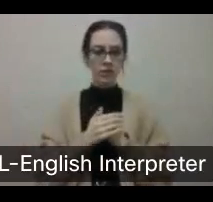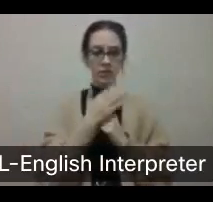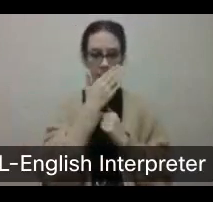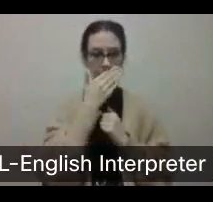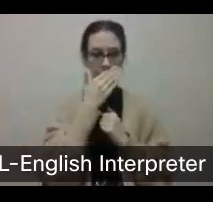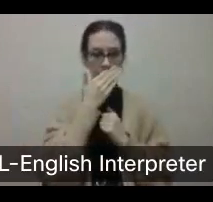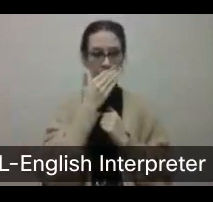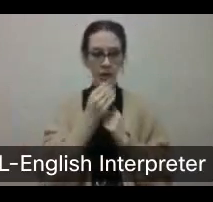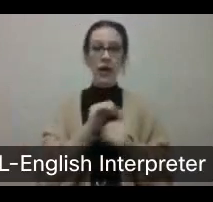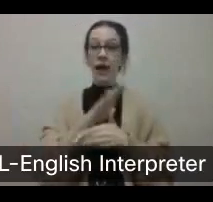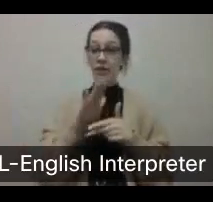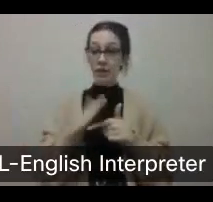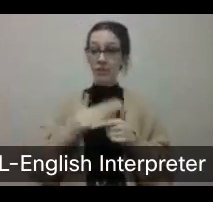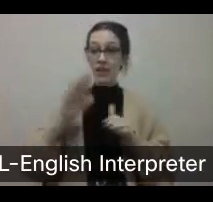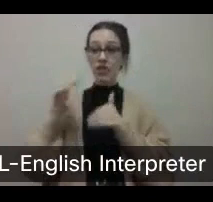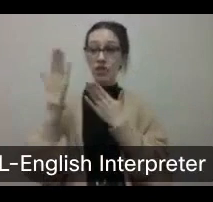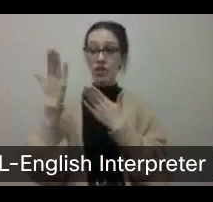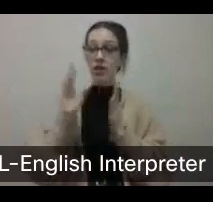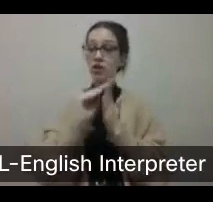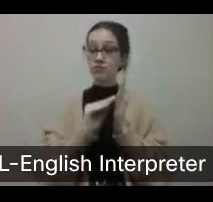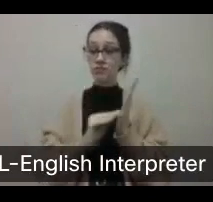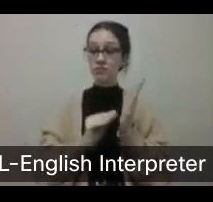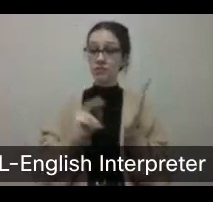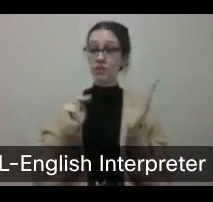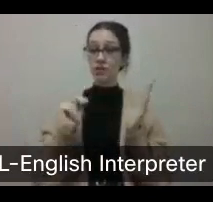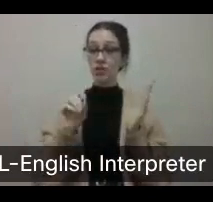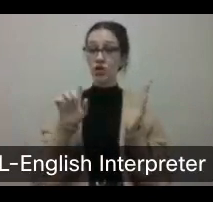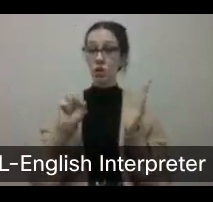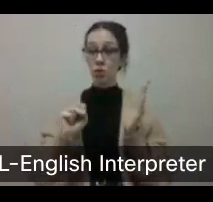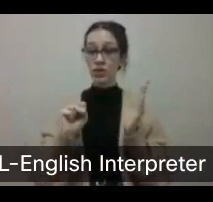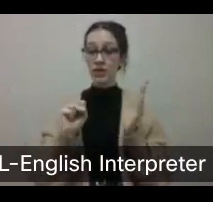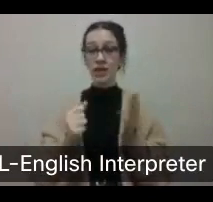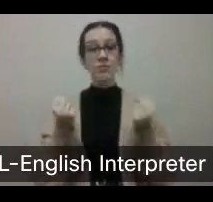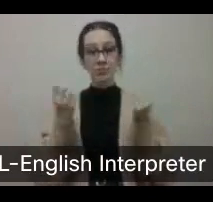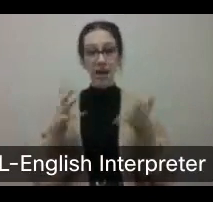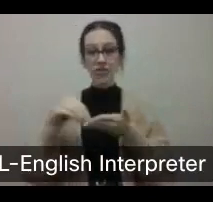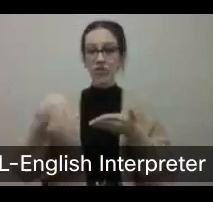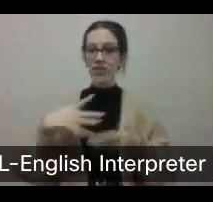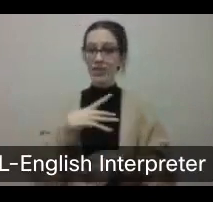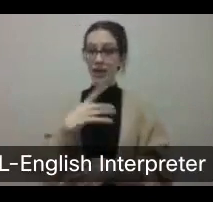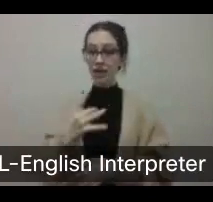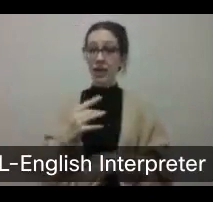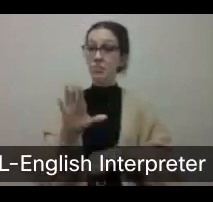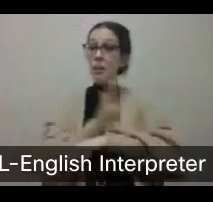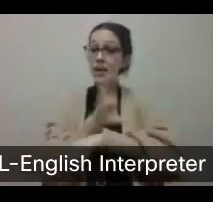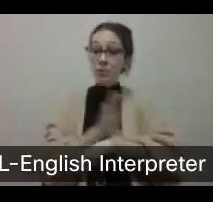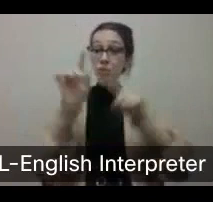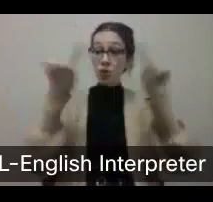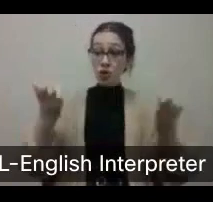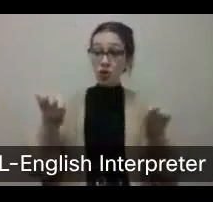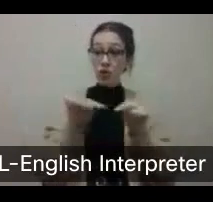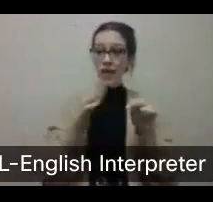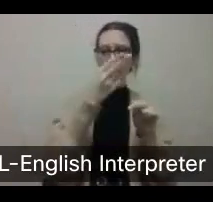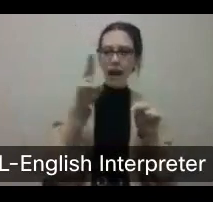notes. Now, a lot of students like to highlight a text. Maybe it's on their computer screen, or maybe they printed it out. That can be a